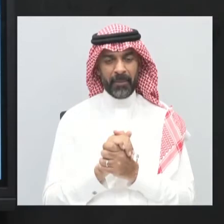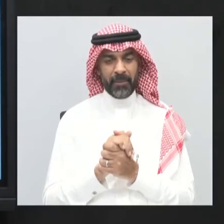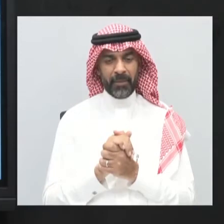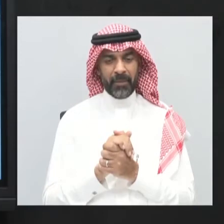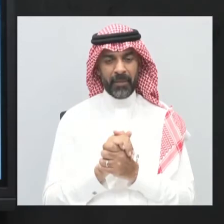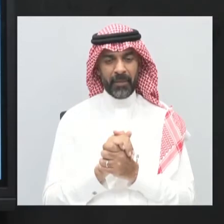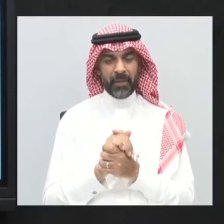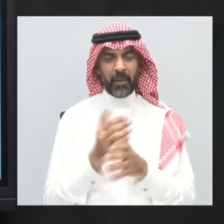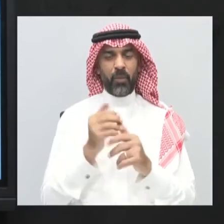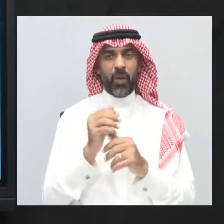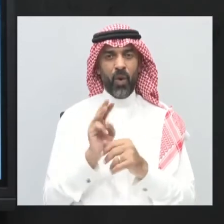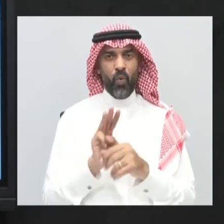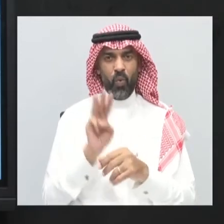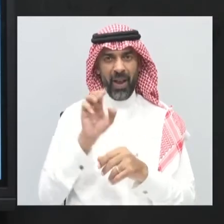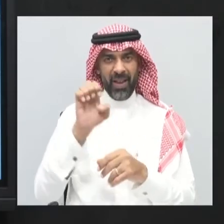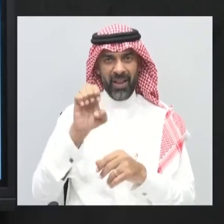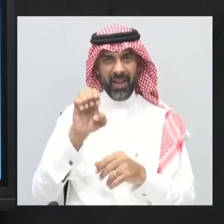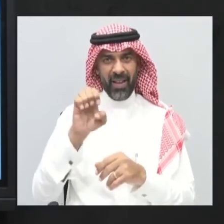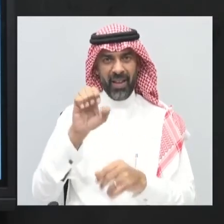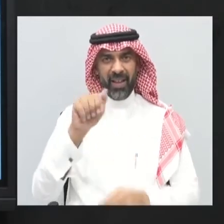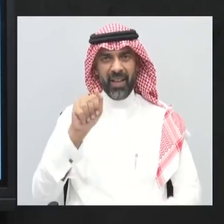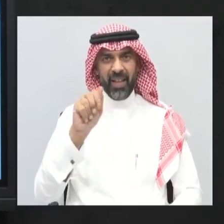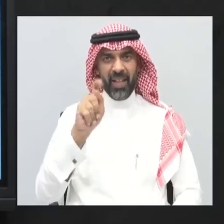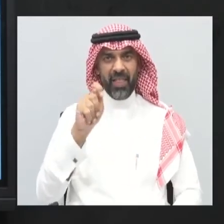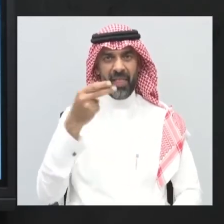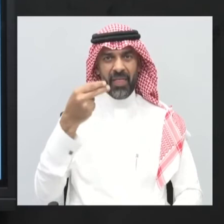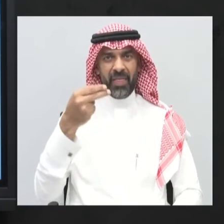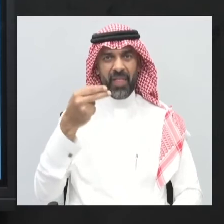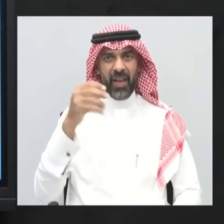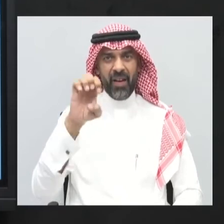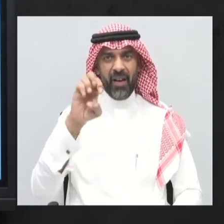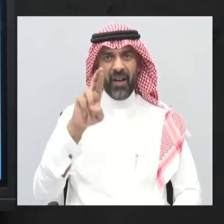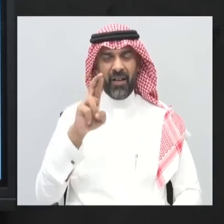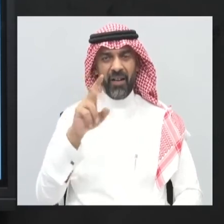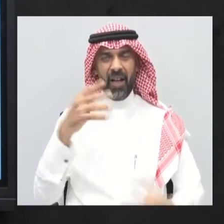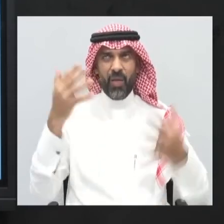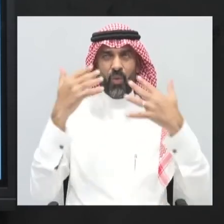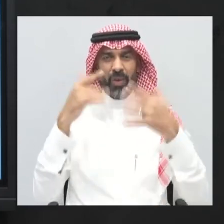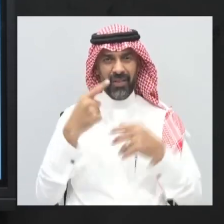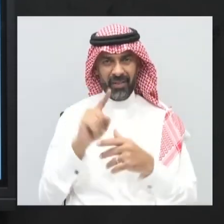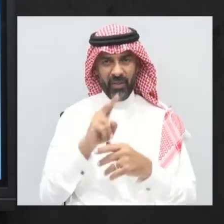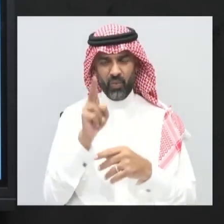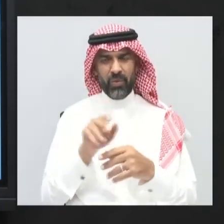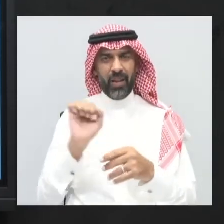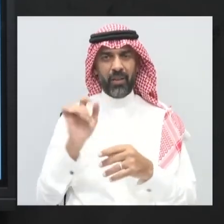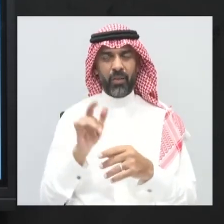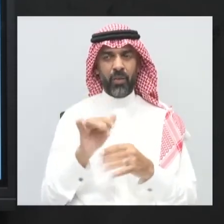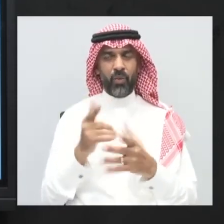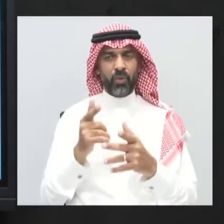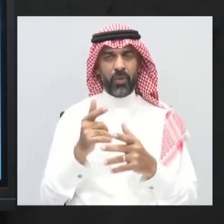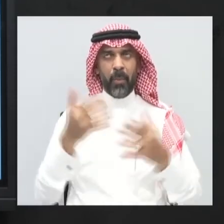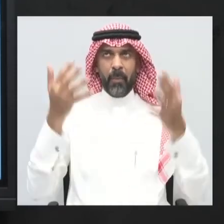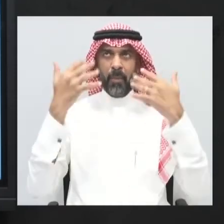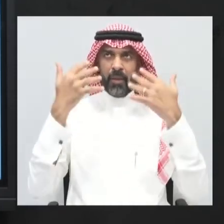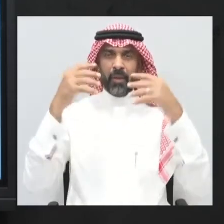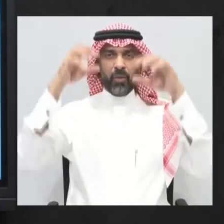weather? We can say, it's rainy outside. It's cloudy